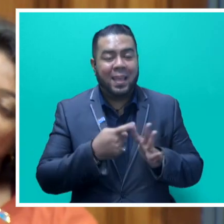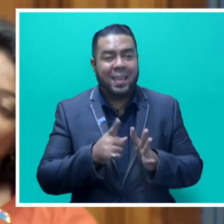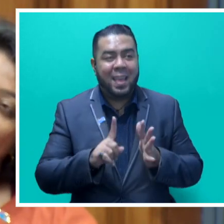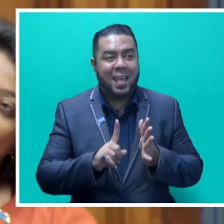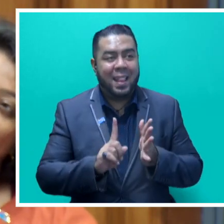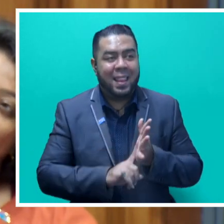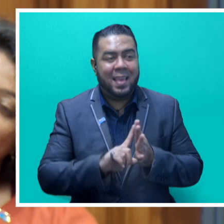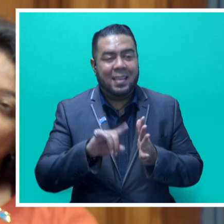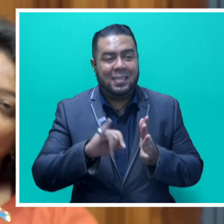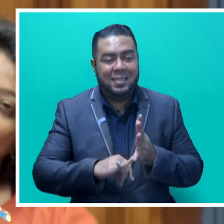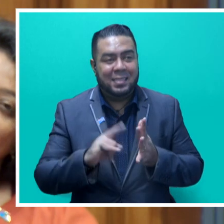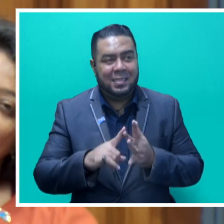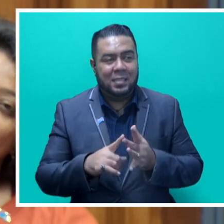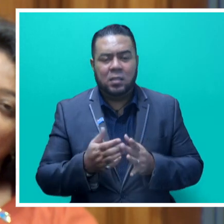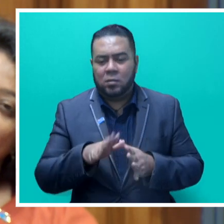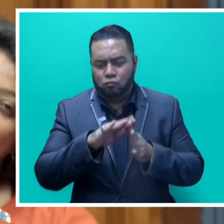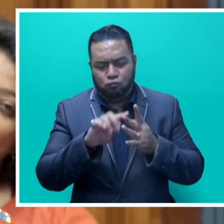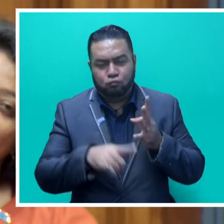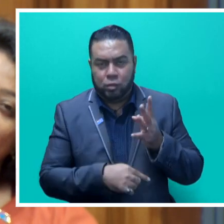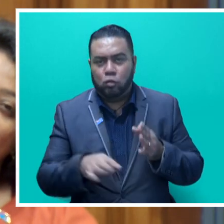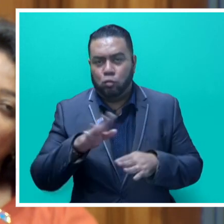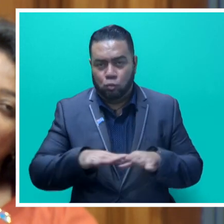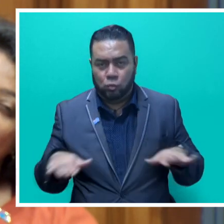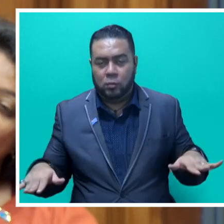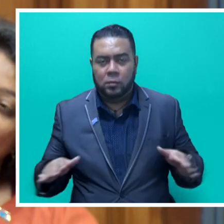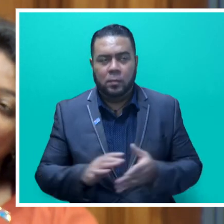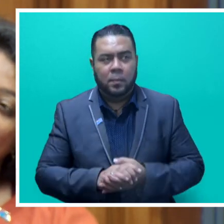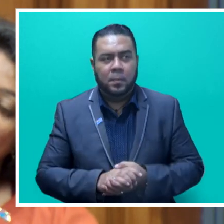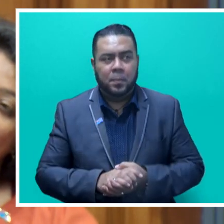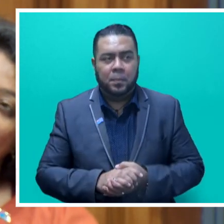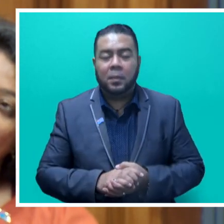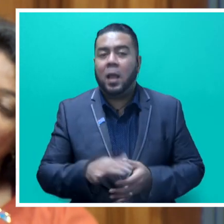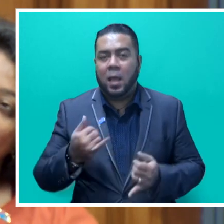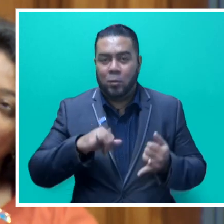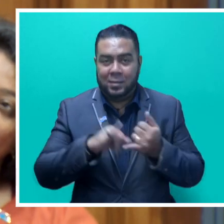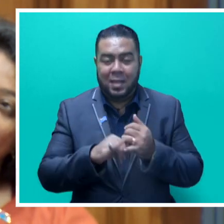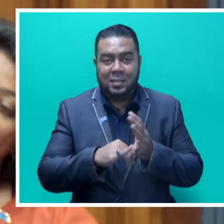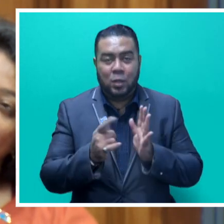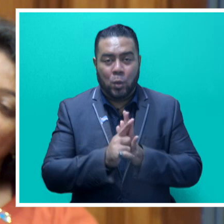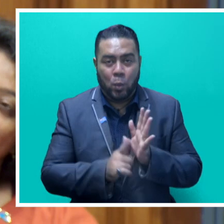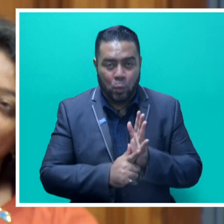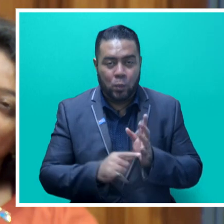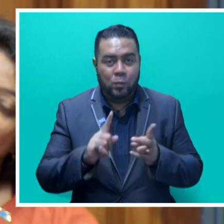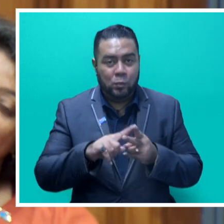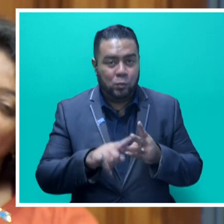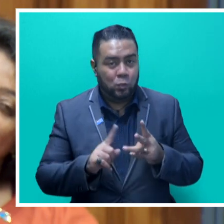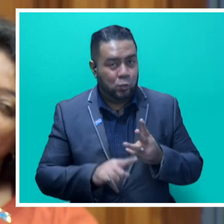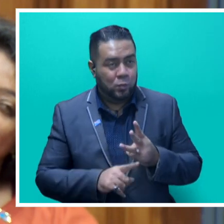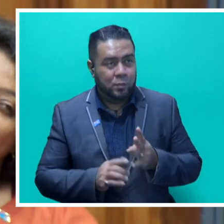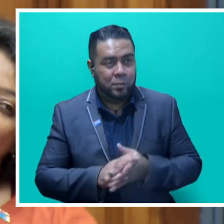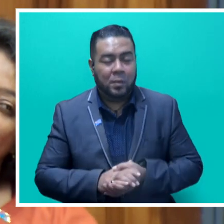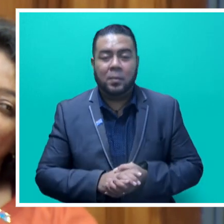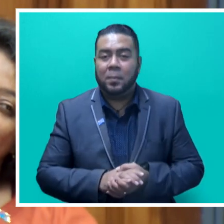Fatafehi, Mele, Esitia, and Jolinda. Not forgetting our sons-in-law, Butoka and Tonga, and nephews,